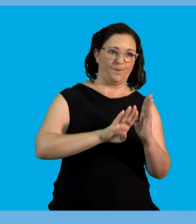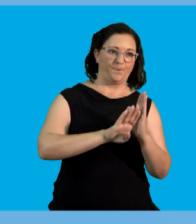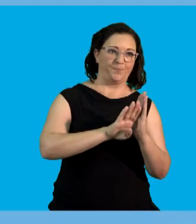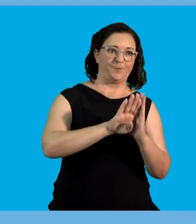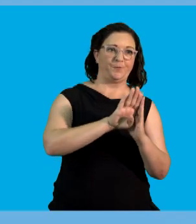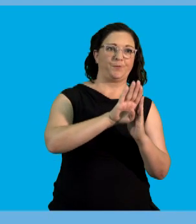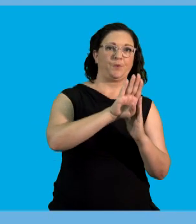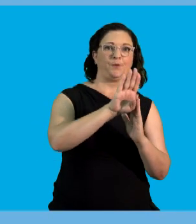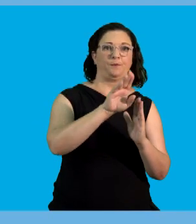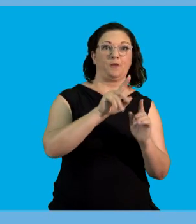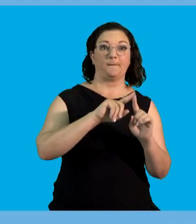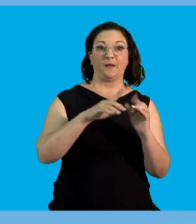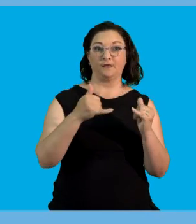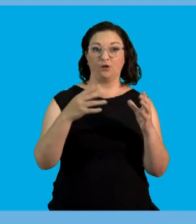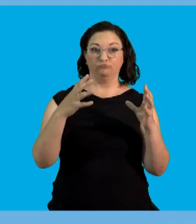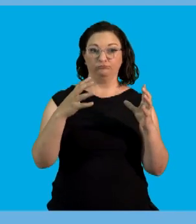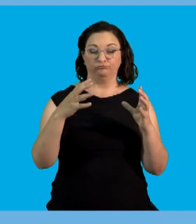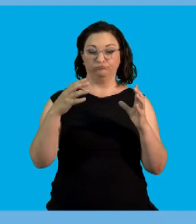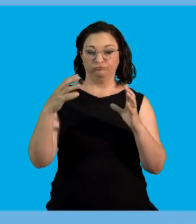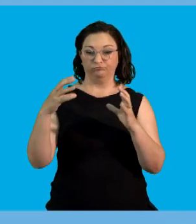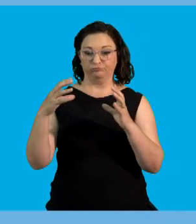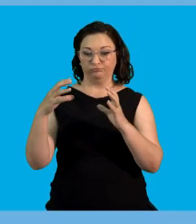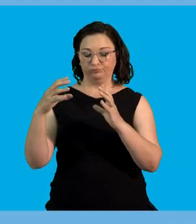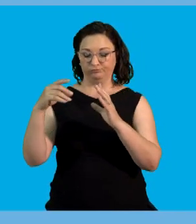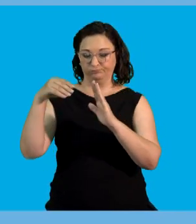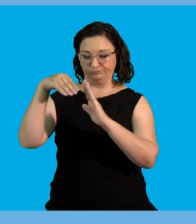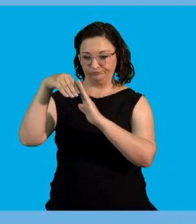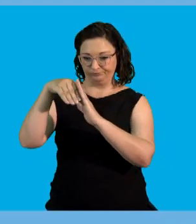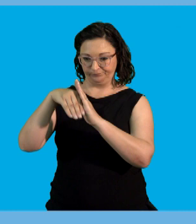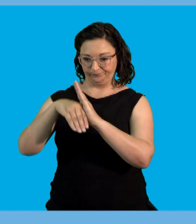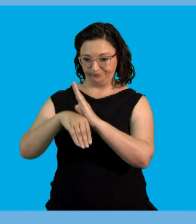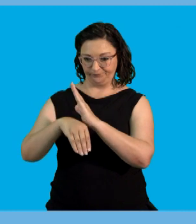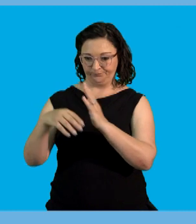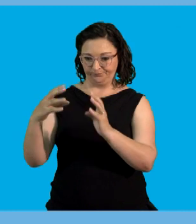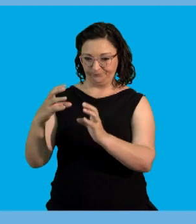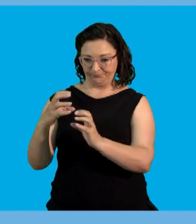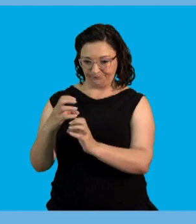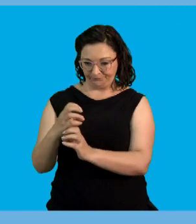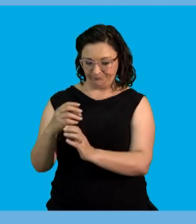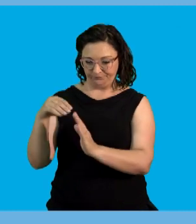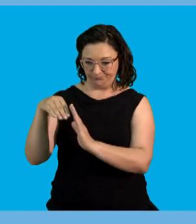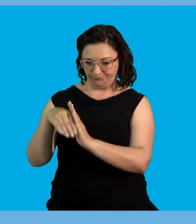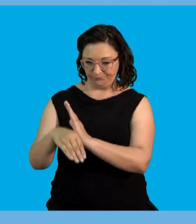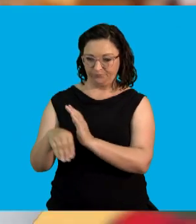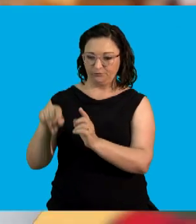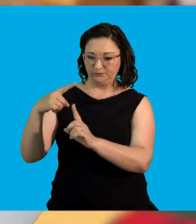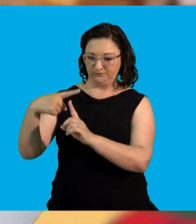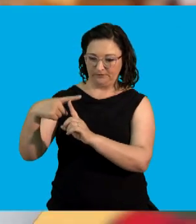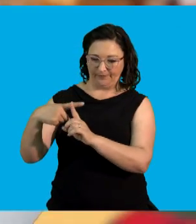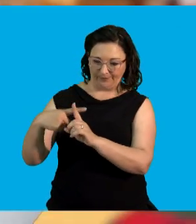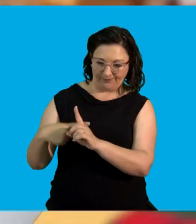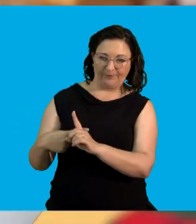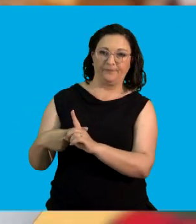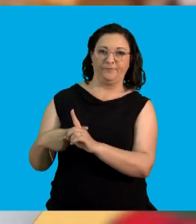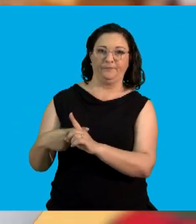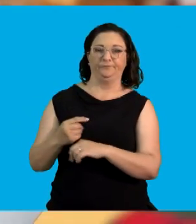the motion of the particle decreases when the temperature decreases. So removing the temperature or decreasing